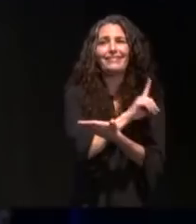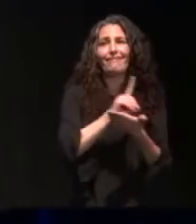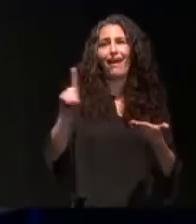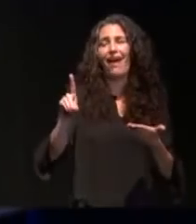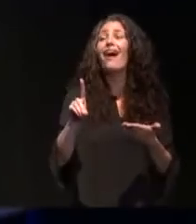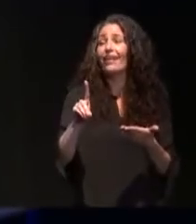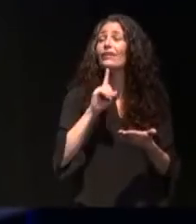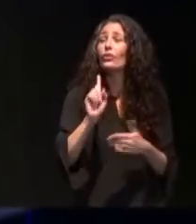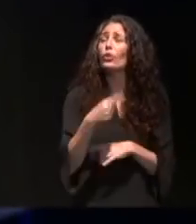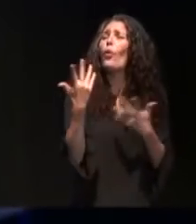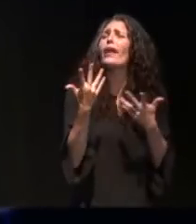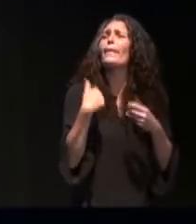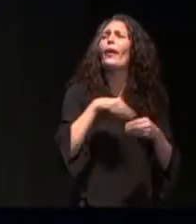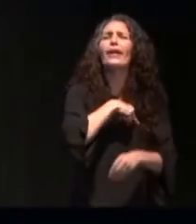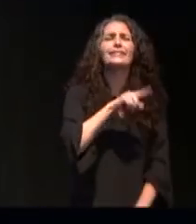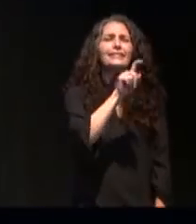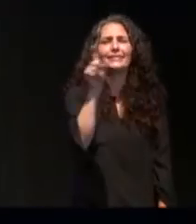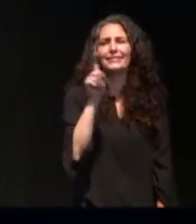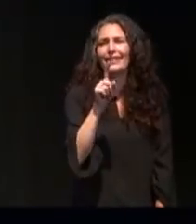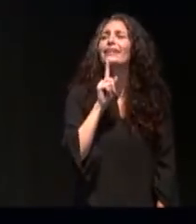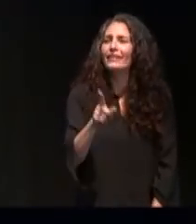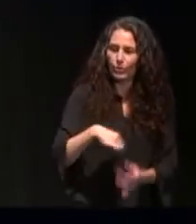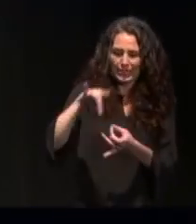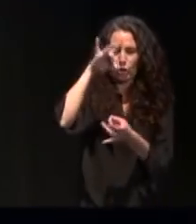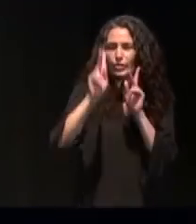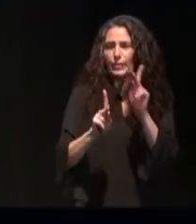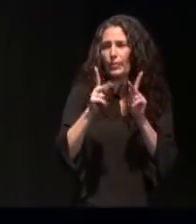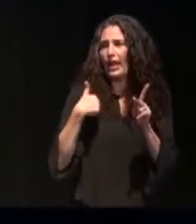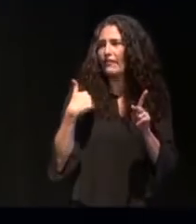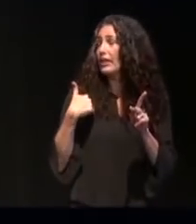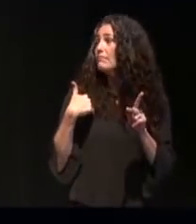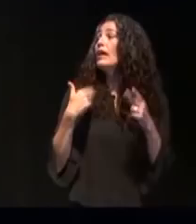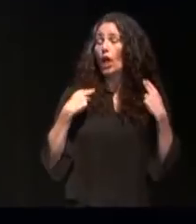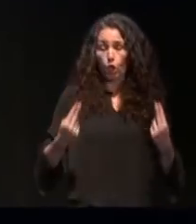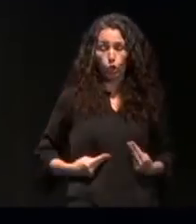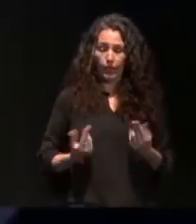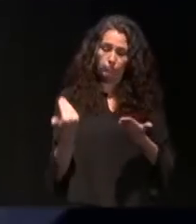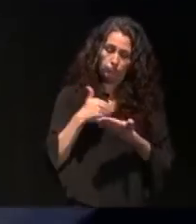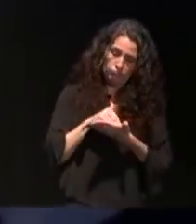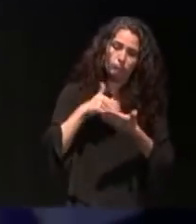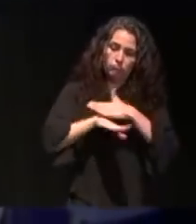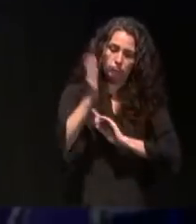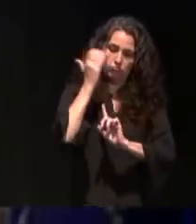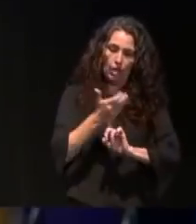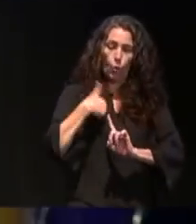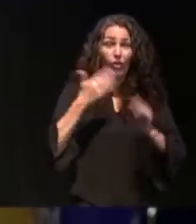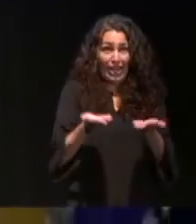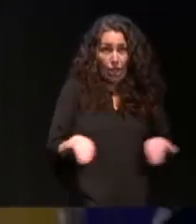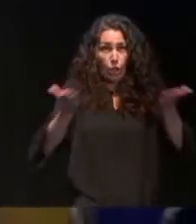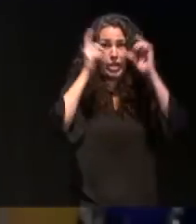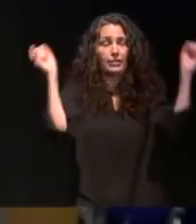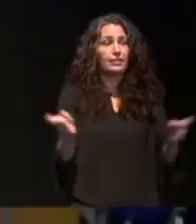divine. And what about us? As spiritual beings having a human incarnation, we have come to